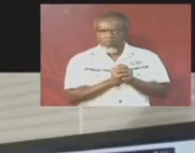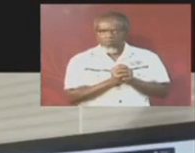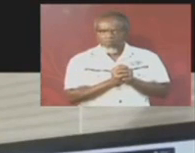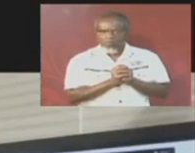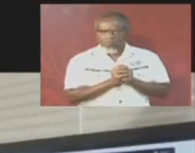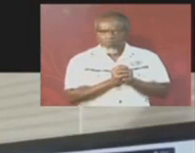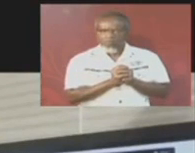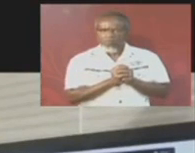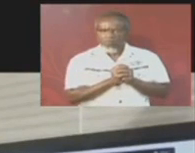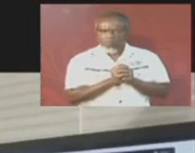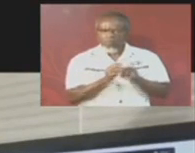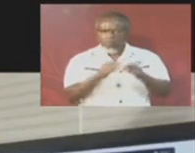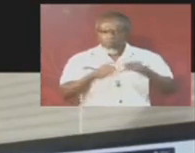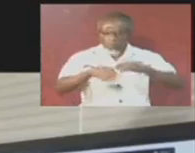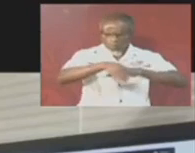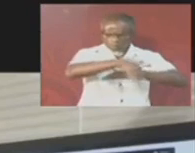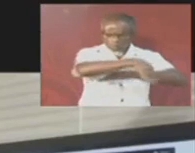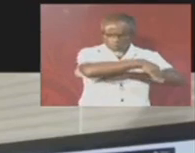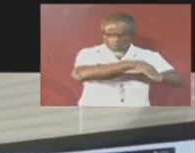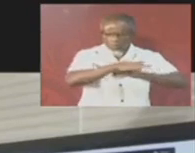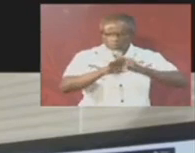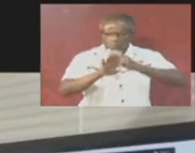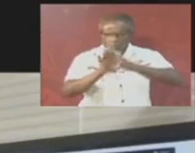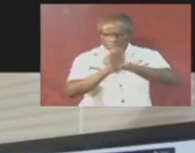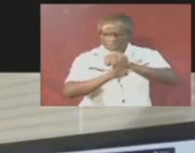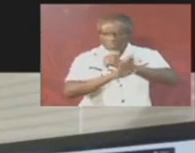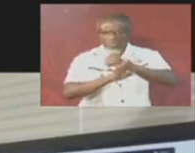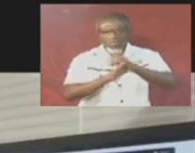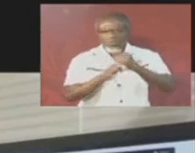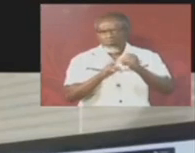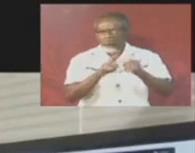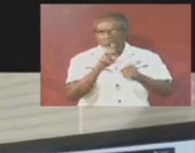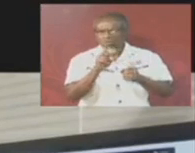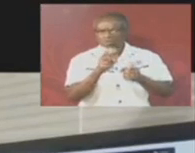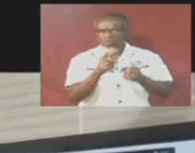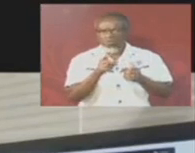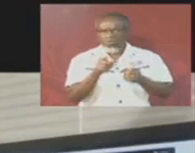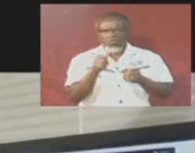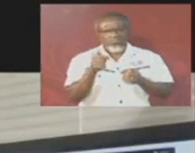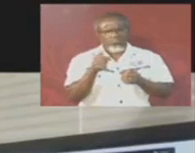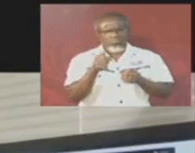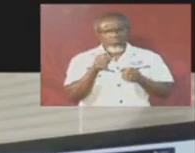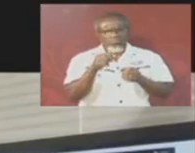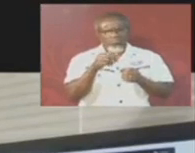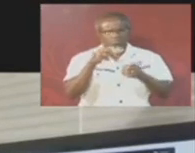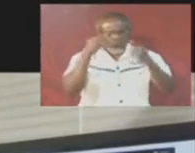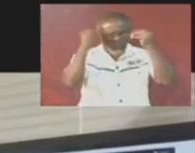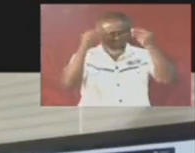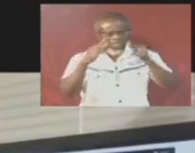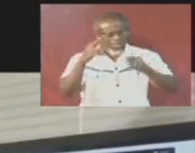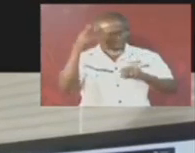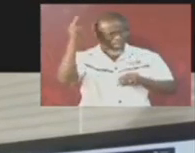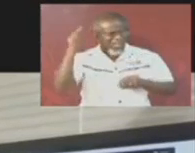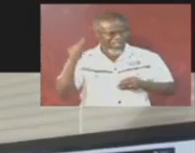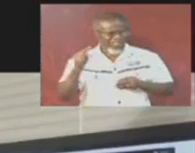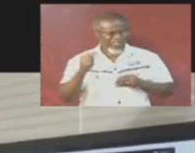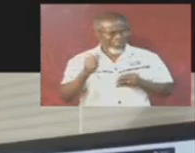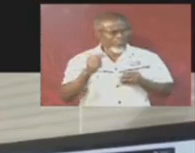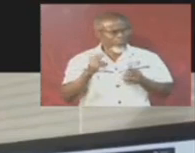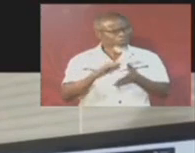border protection, as it was posed to Minister Hines. Minister Hines, first of all, congratulations on your new